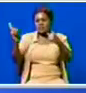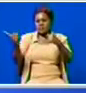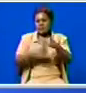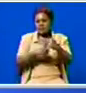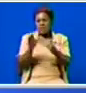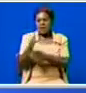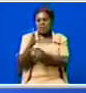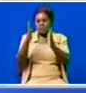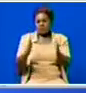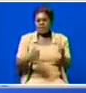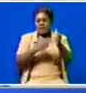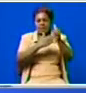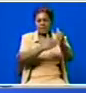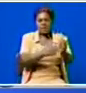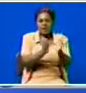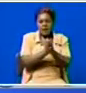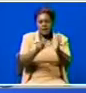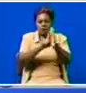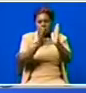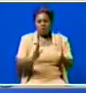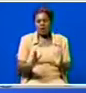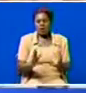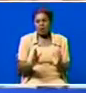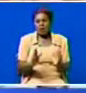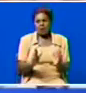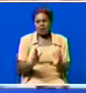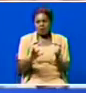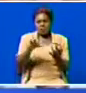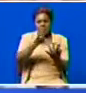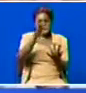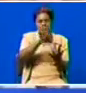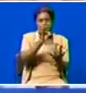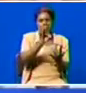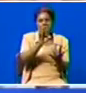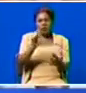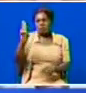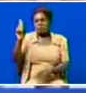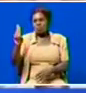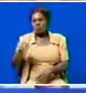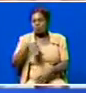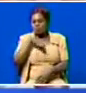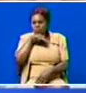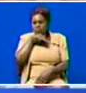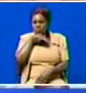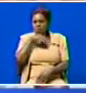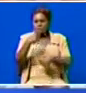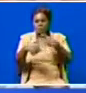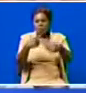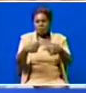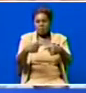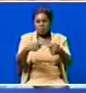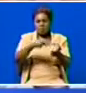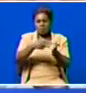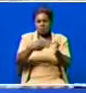by Ambassador Martin Kimani and lawyer Paul Mwangi, jointly picked by Kenyatta and Odinga to advance their initiative beyond